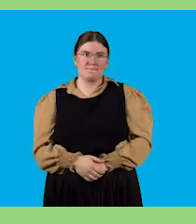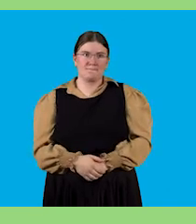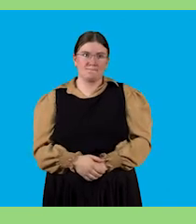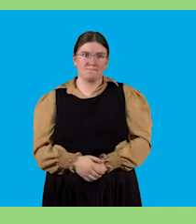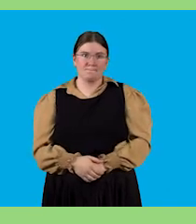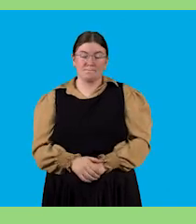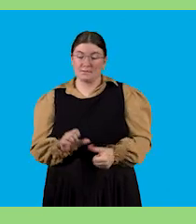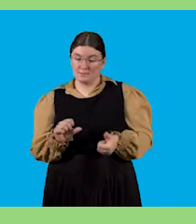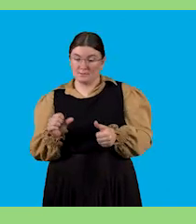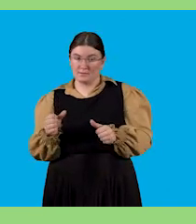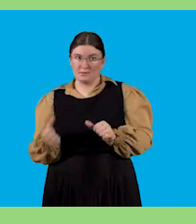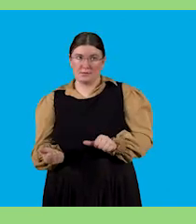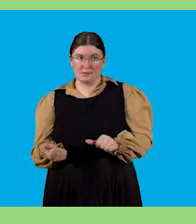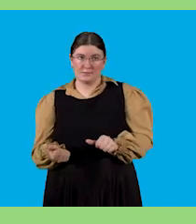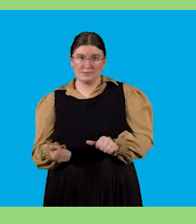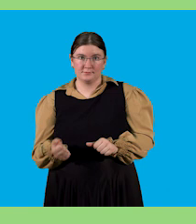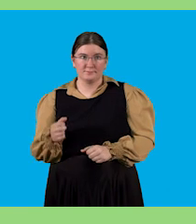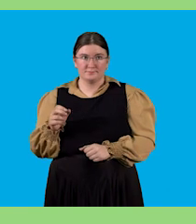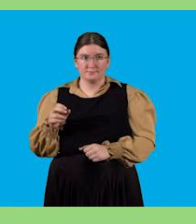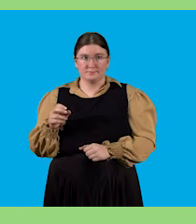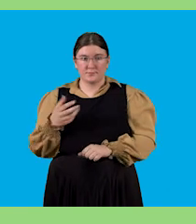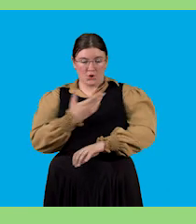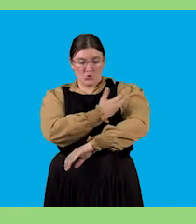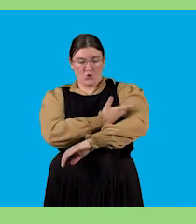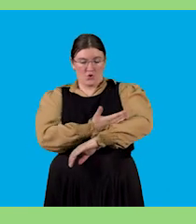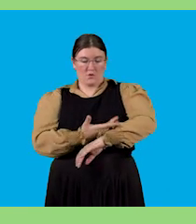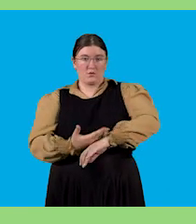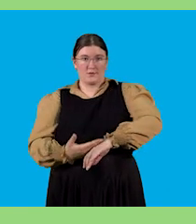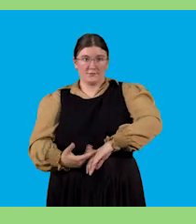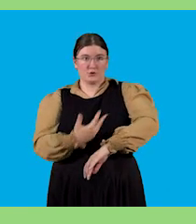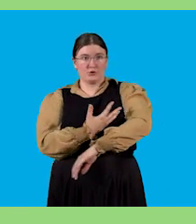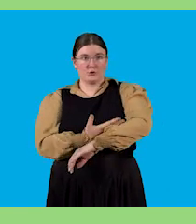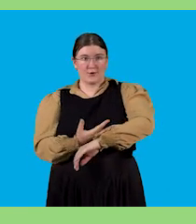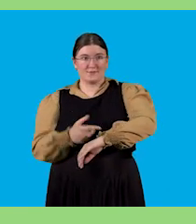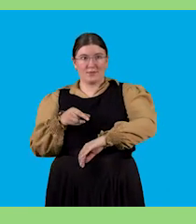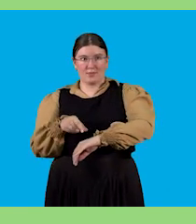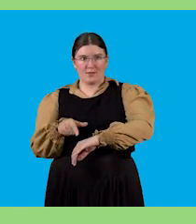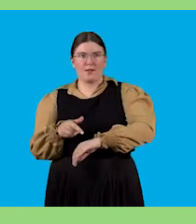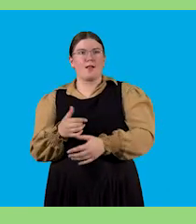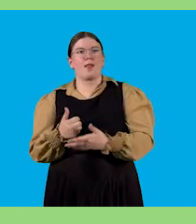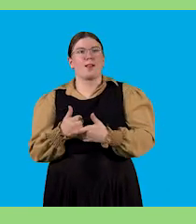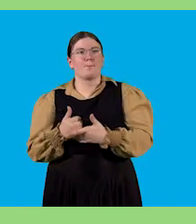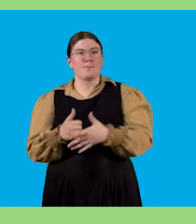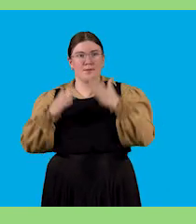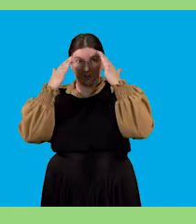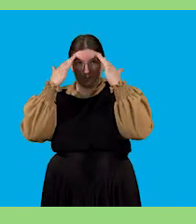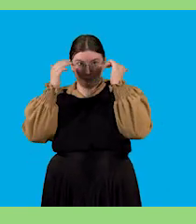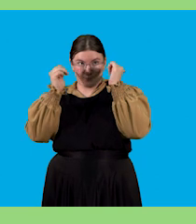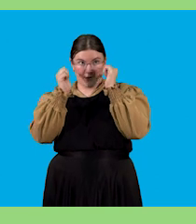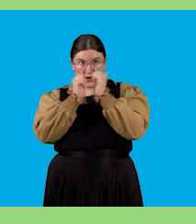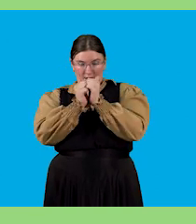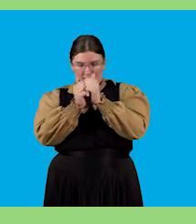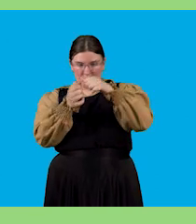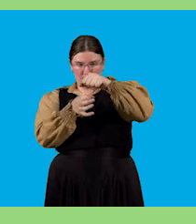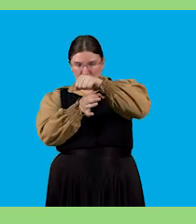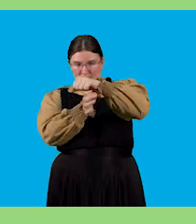Then we have our nerves. These are long fibers. They transmit messages from the brain and the